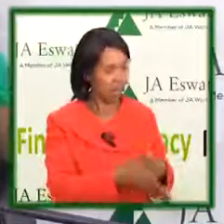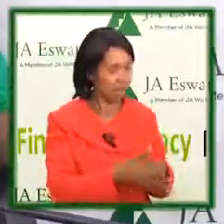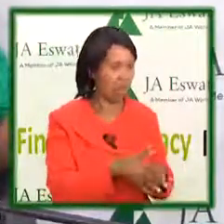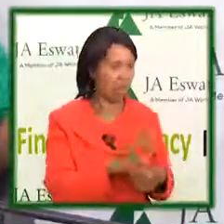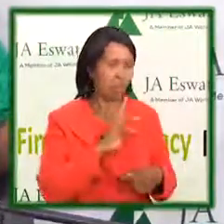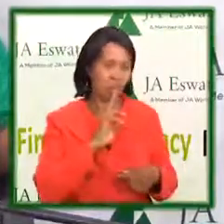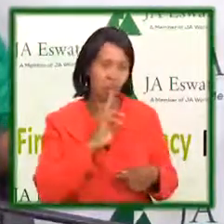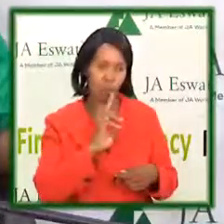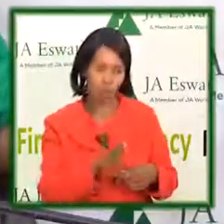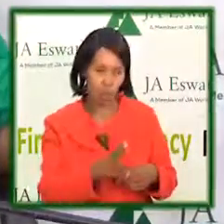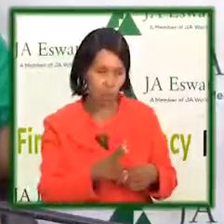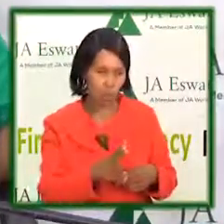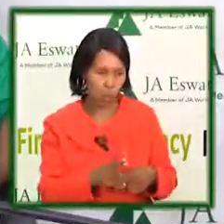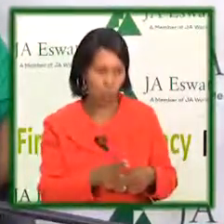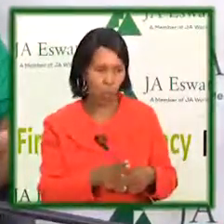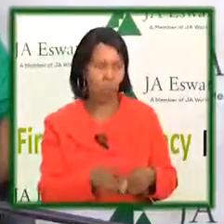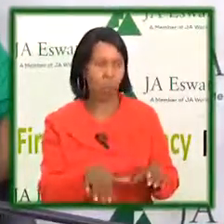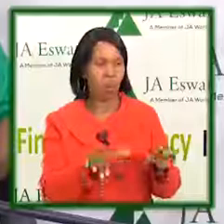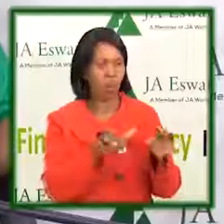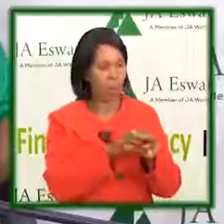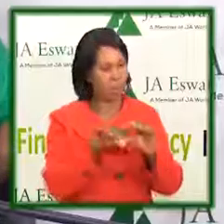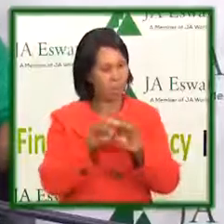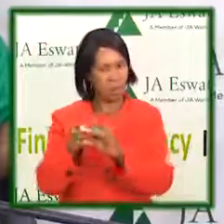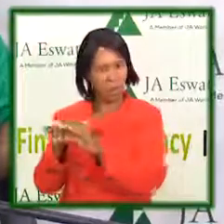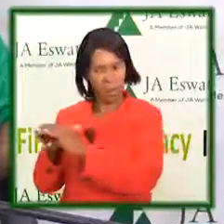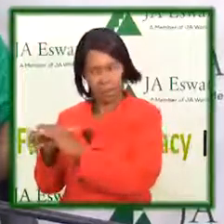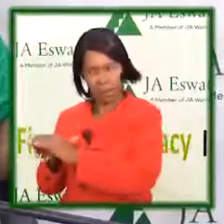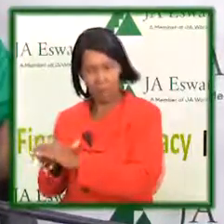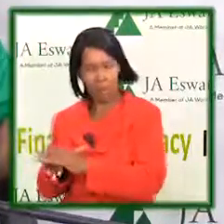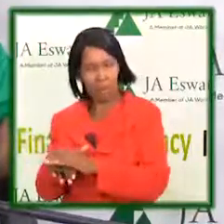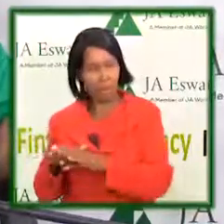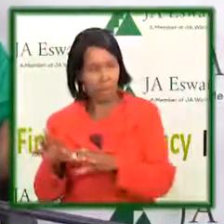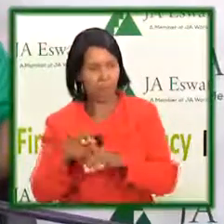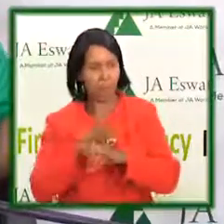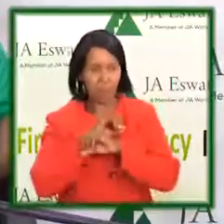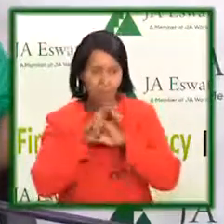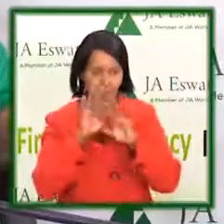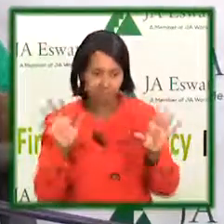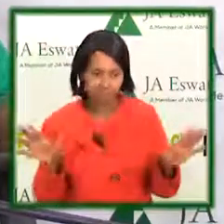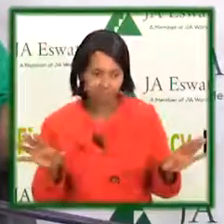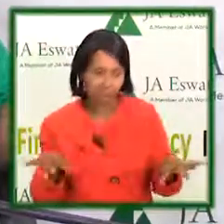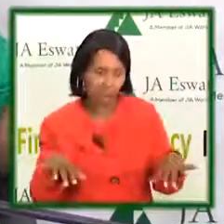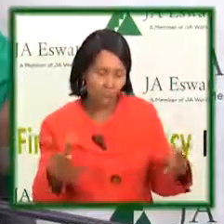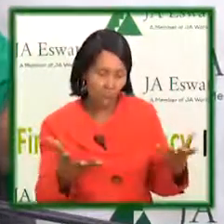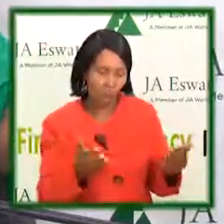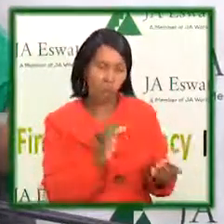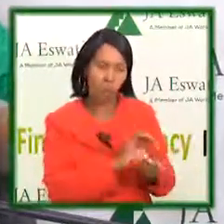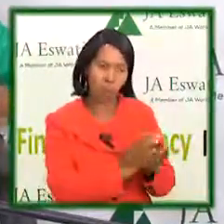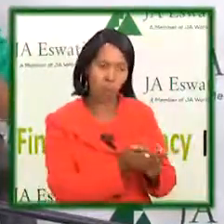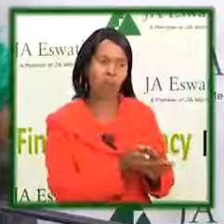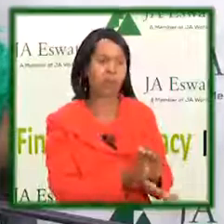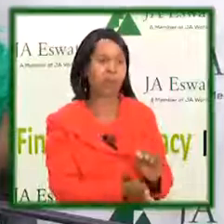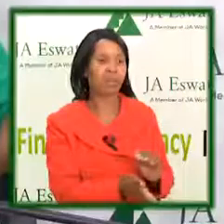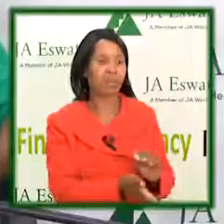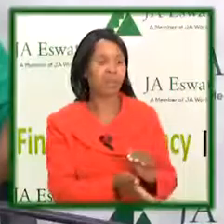the members. All the members must be aware and they must know how to produce this. If you are say you